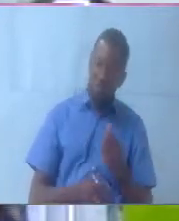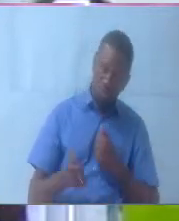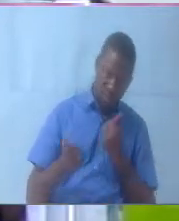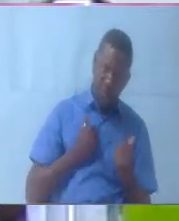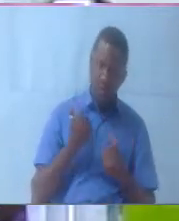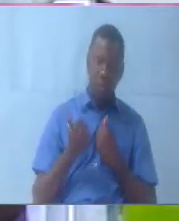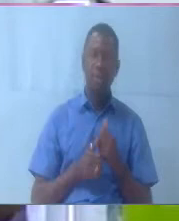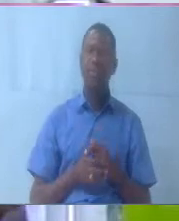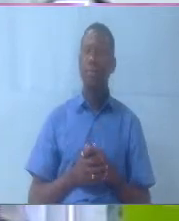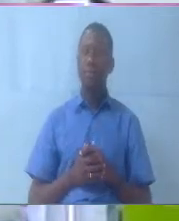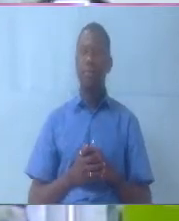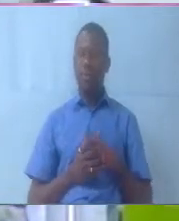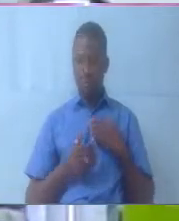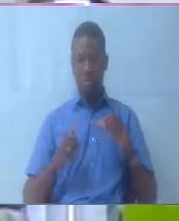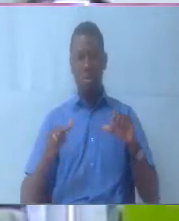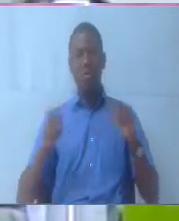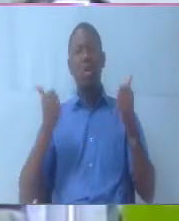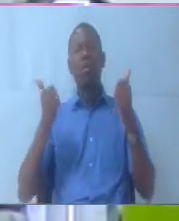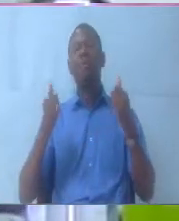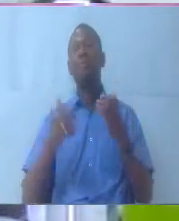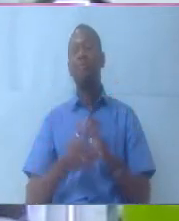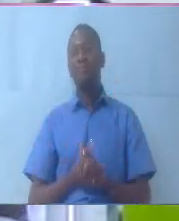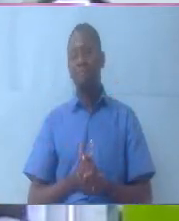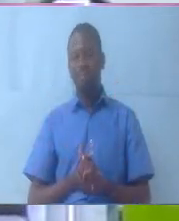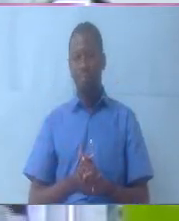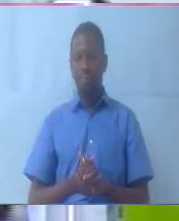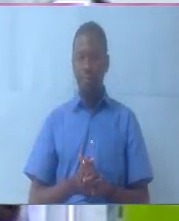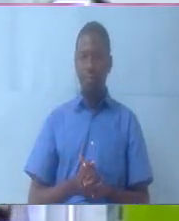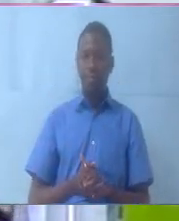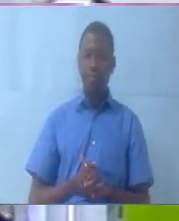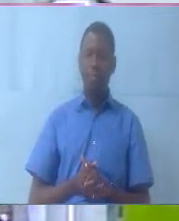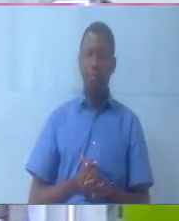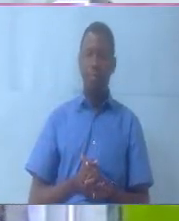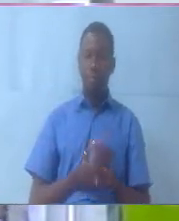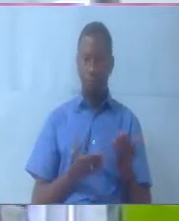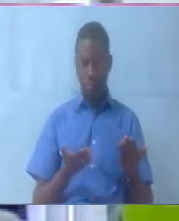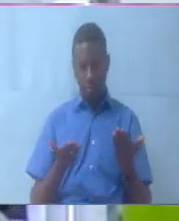And then we take it from there. All right. So,